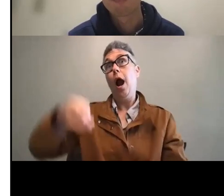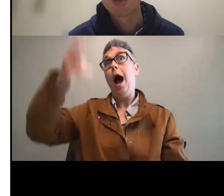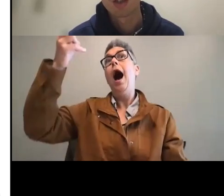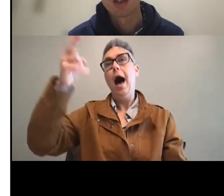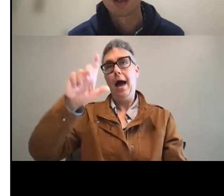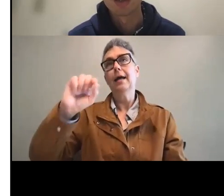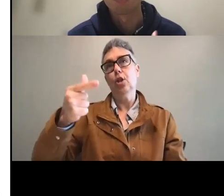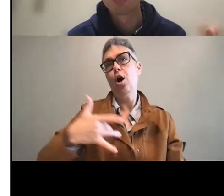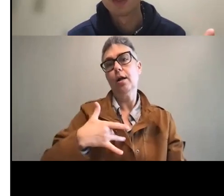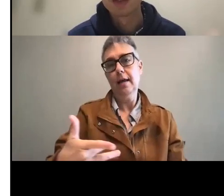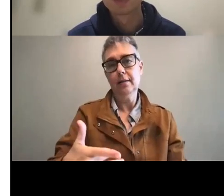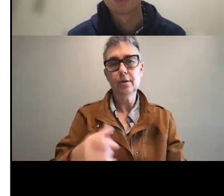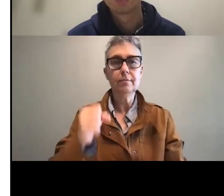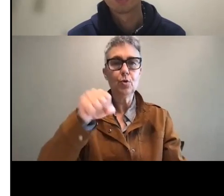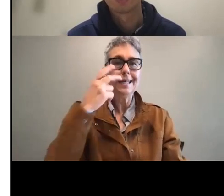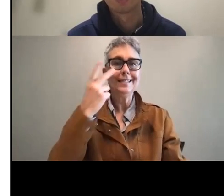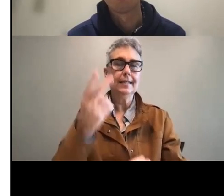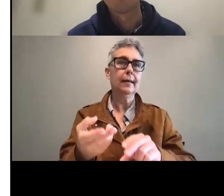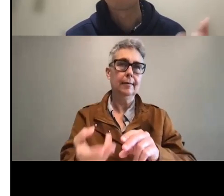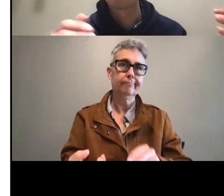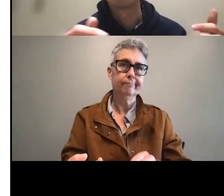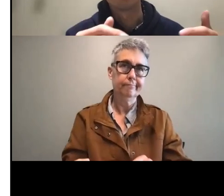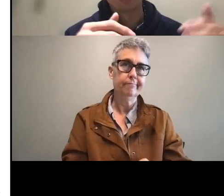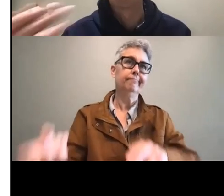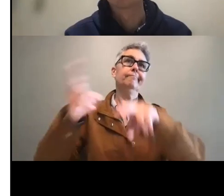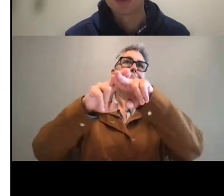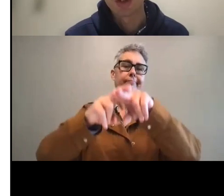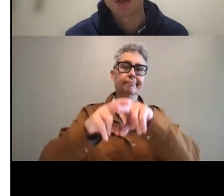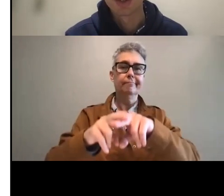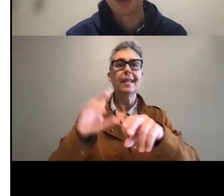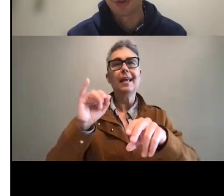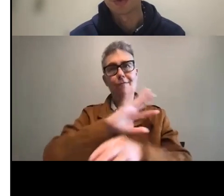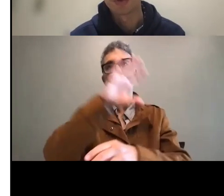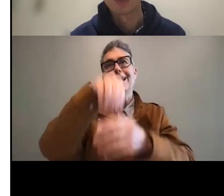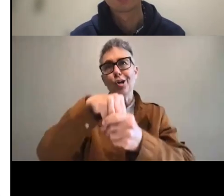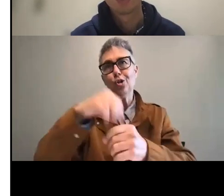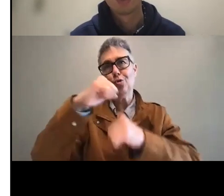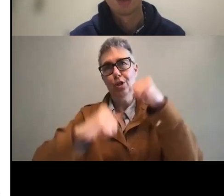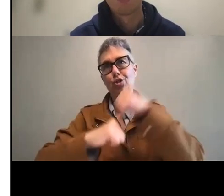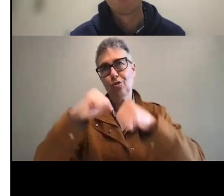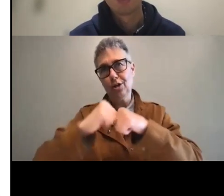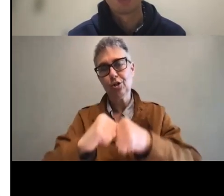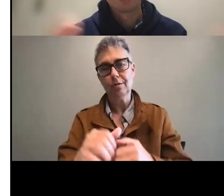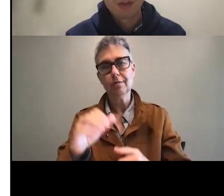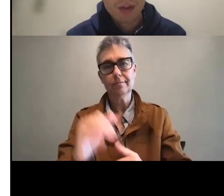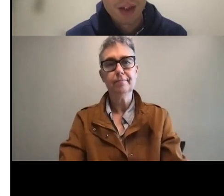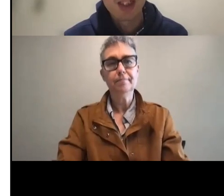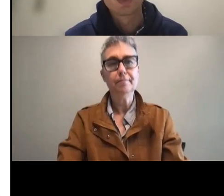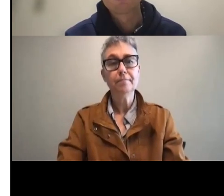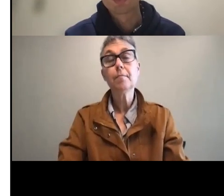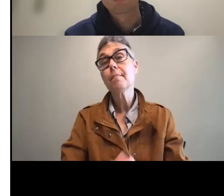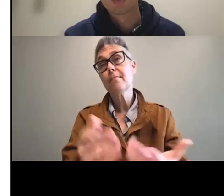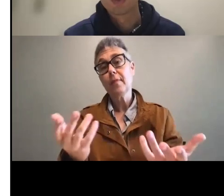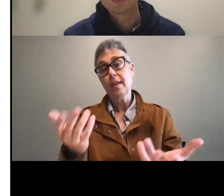the improvement with incorporating the structure is huge, right? But again,